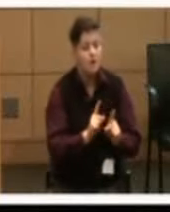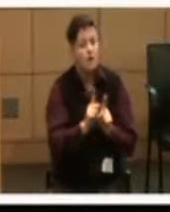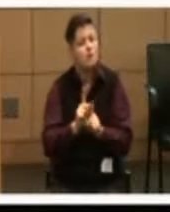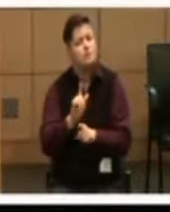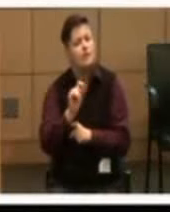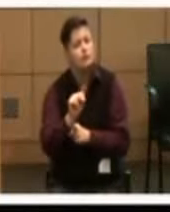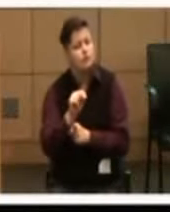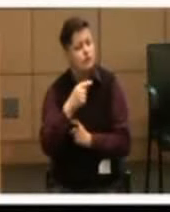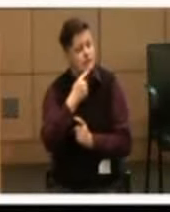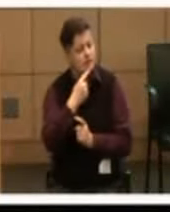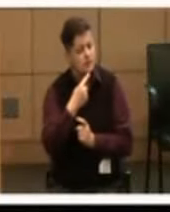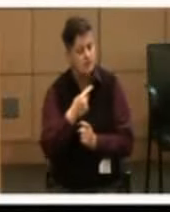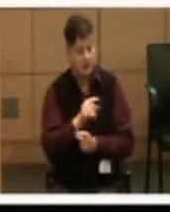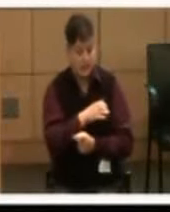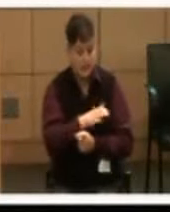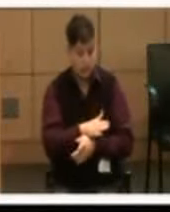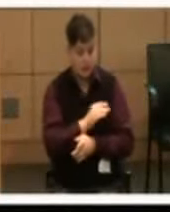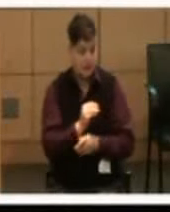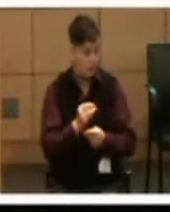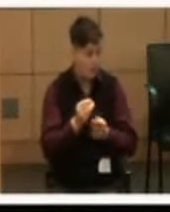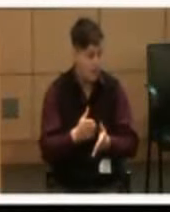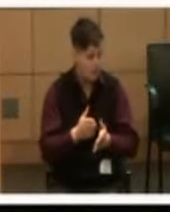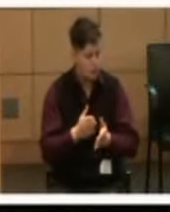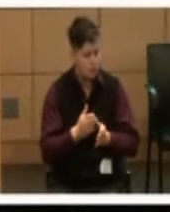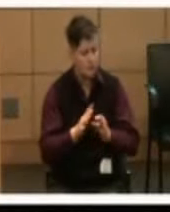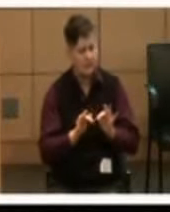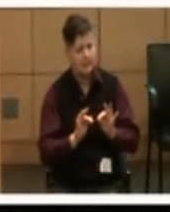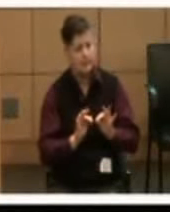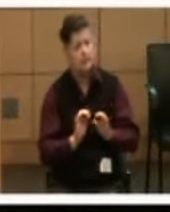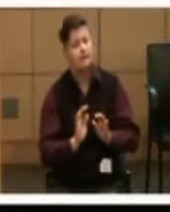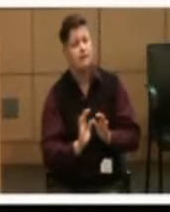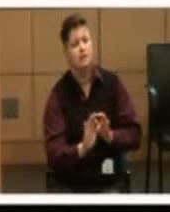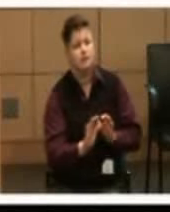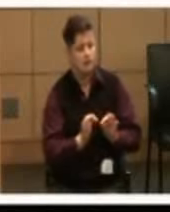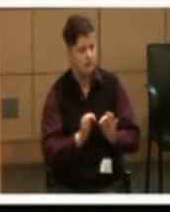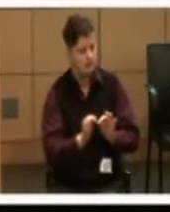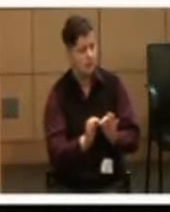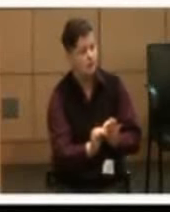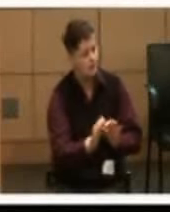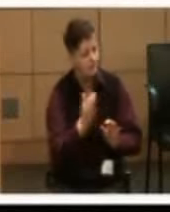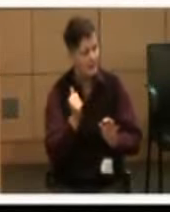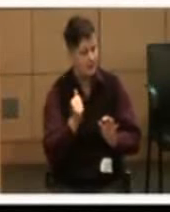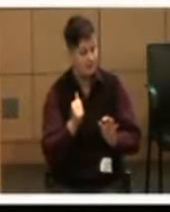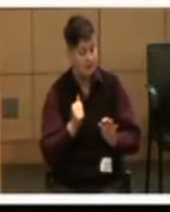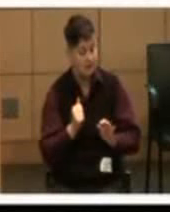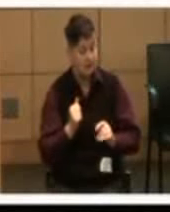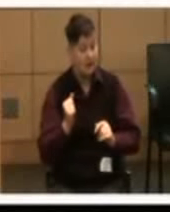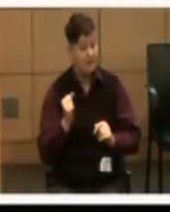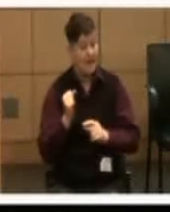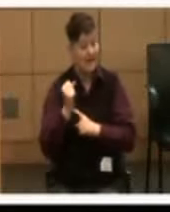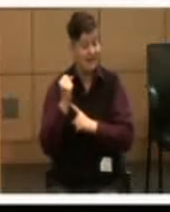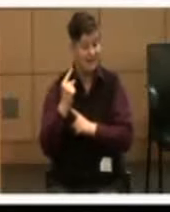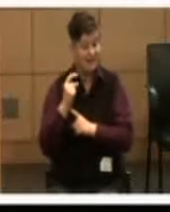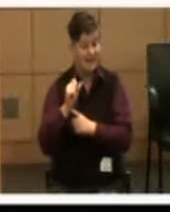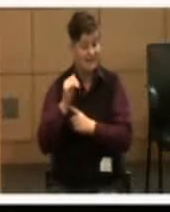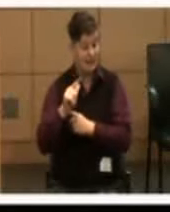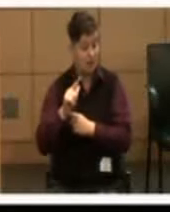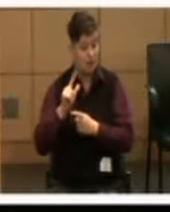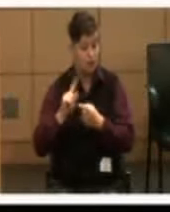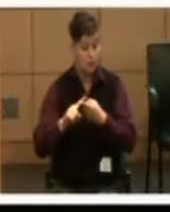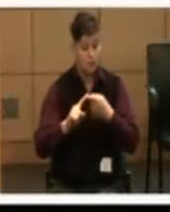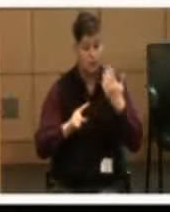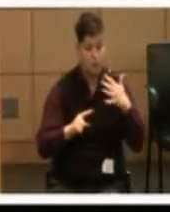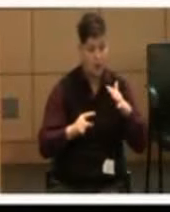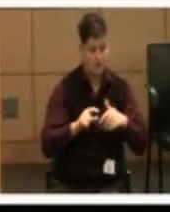that clinicians and providers have identified that since the signal-to-noise ratio, or the